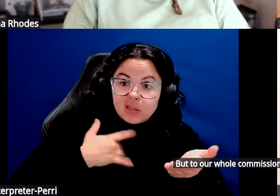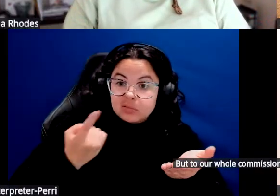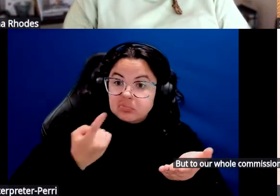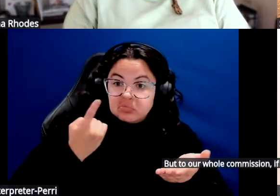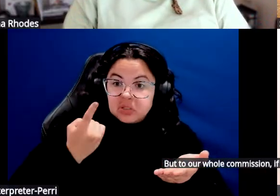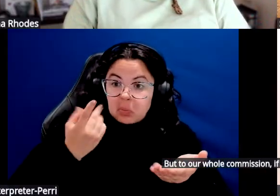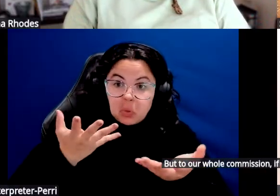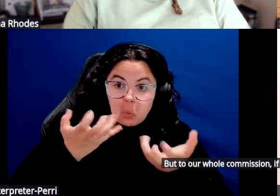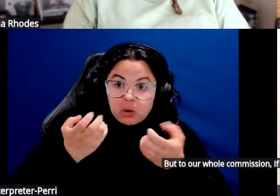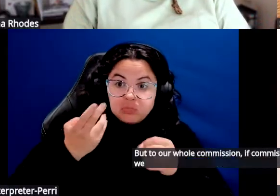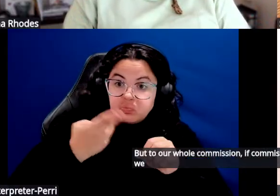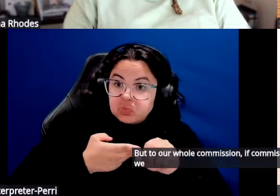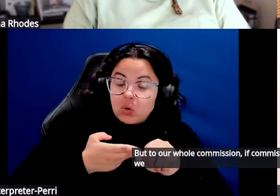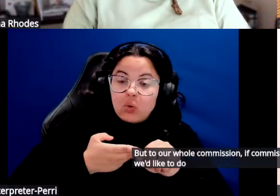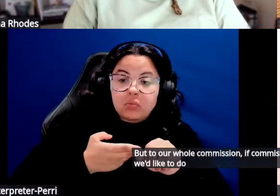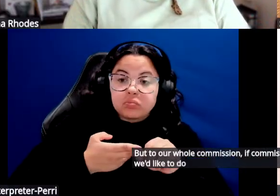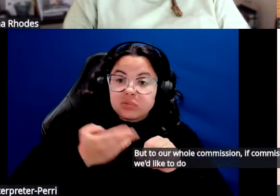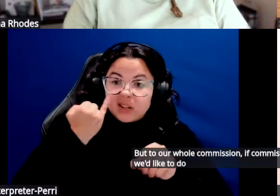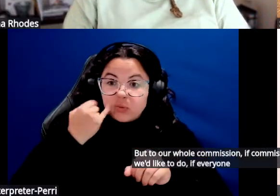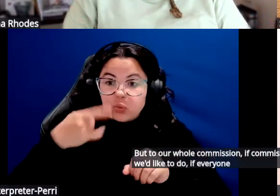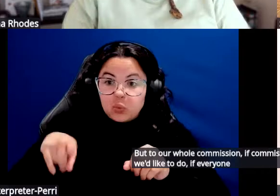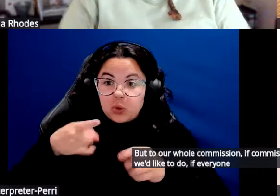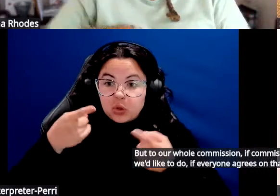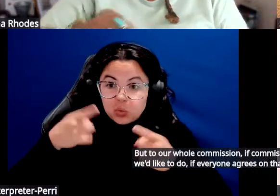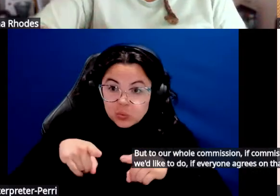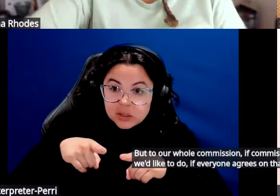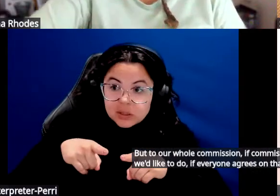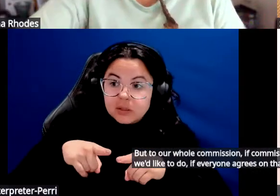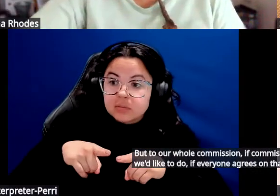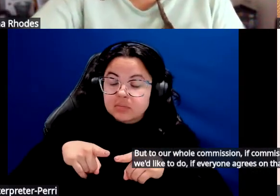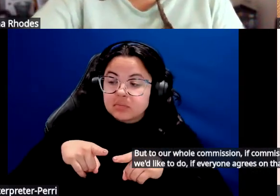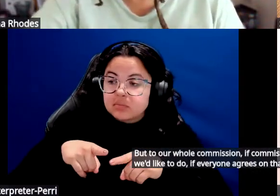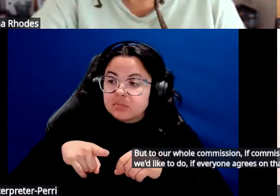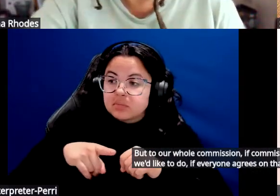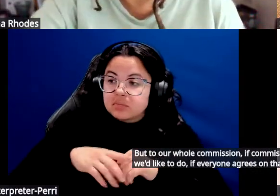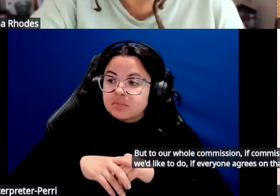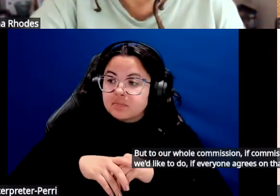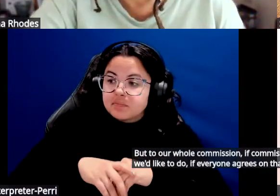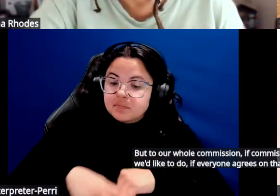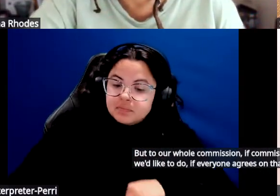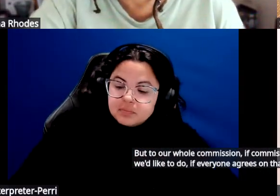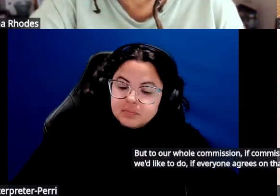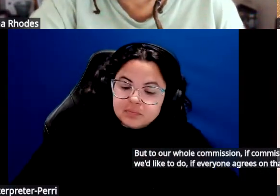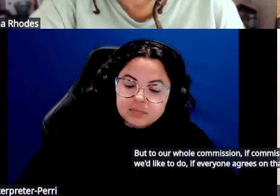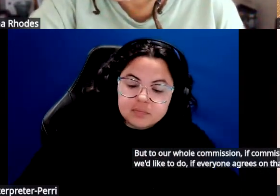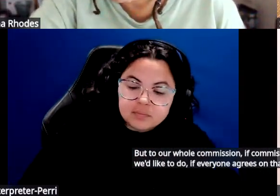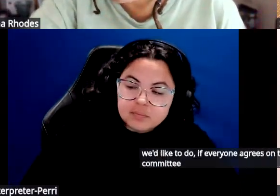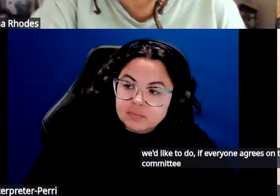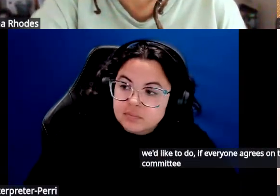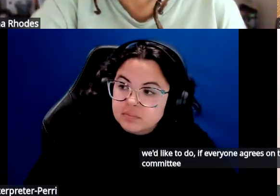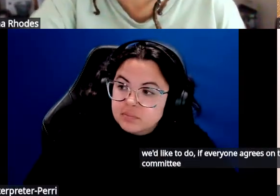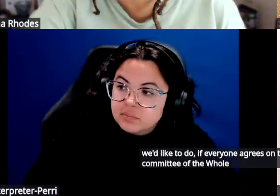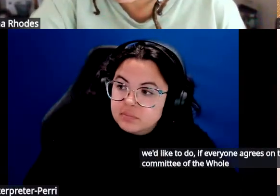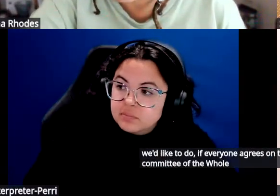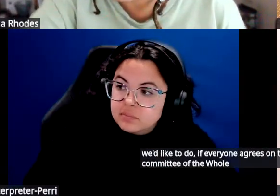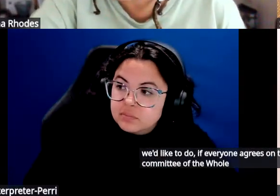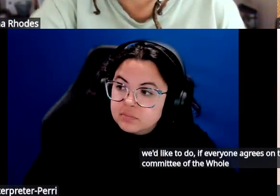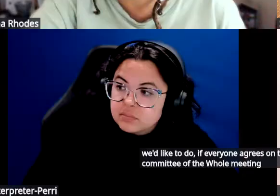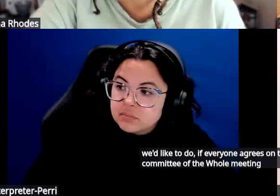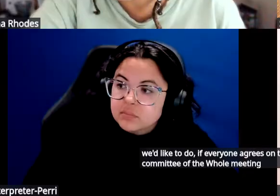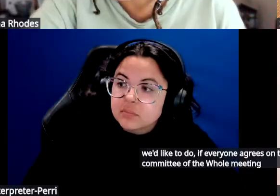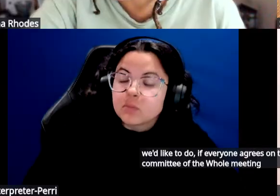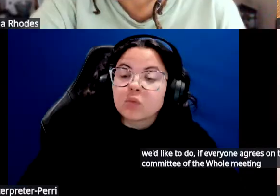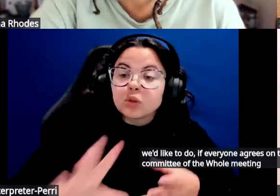that we'd like to do, if everyone agrees on that, after discussing it in our August committee of the whole meeting.